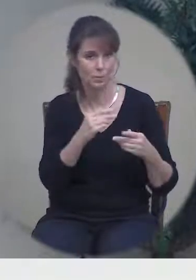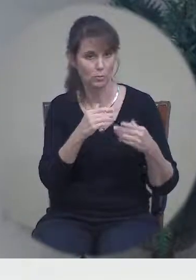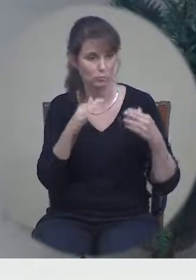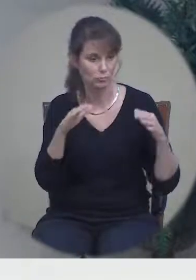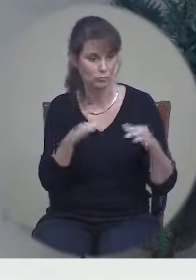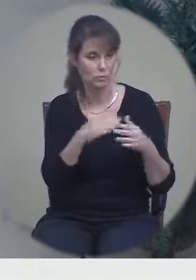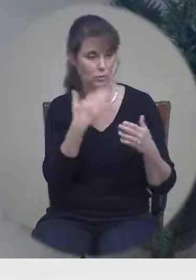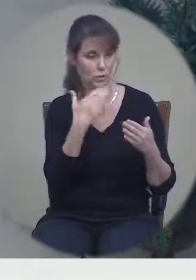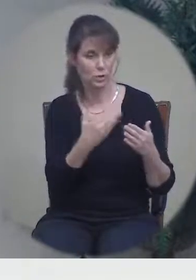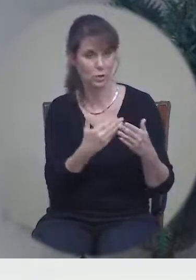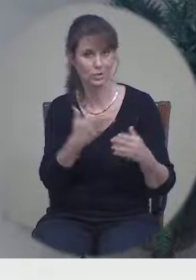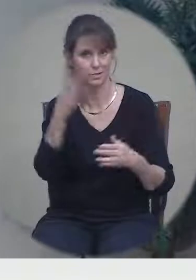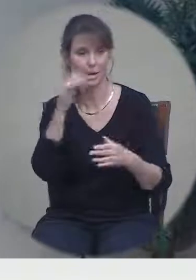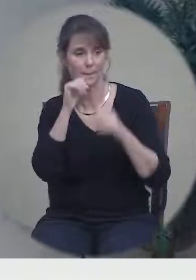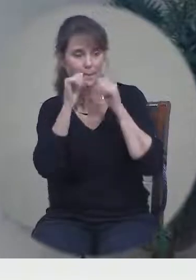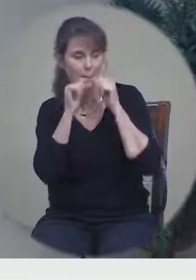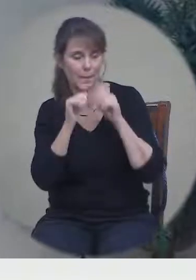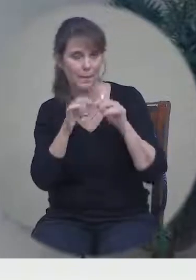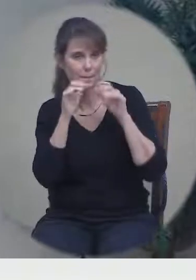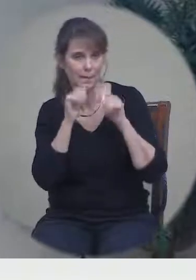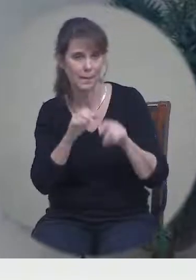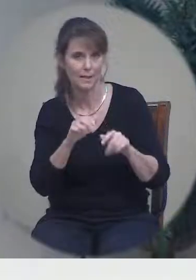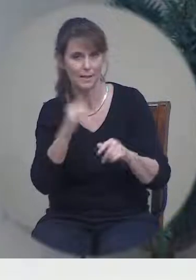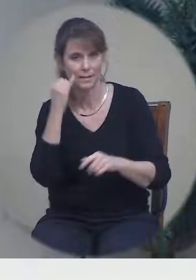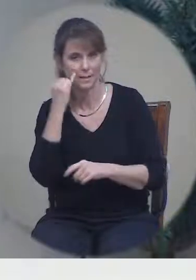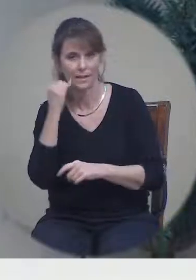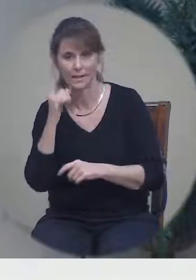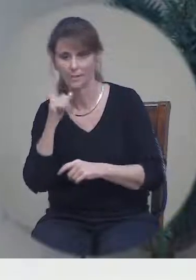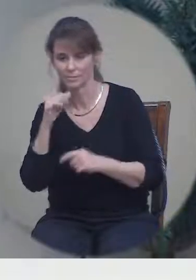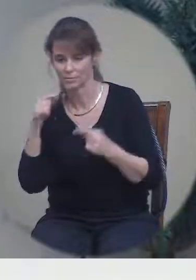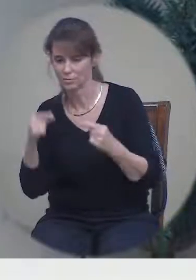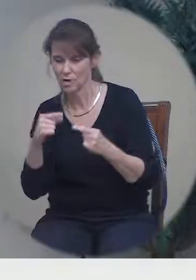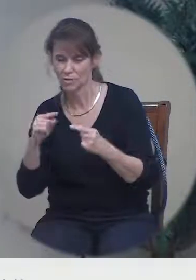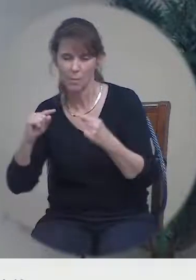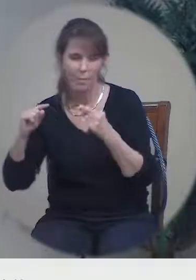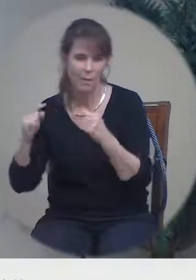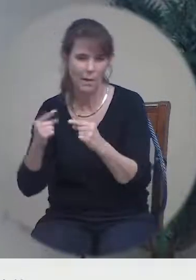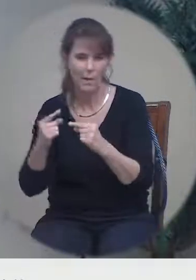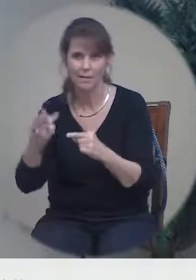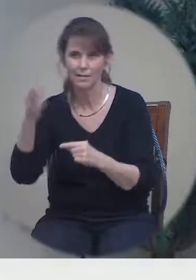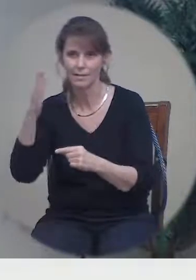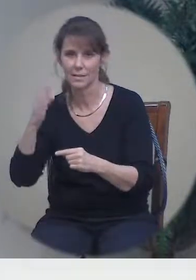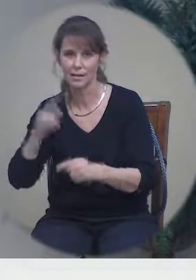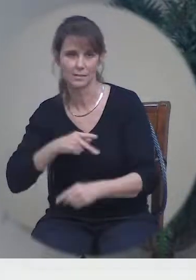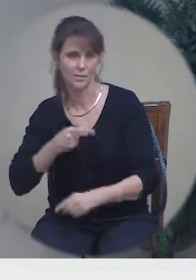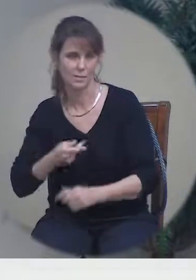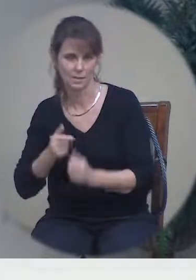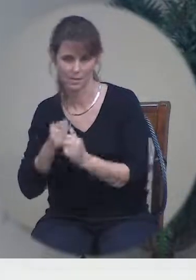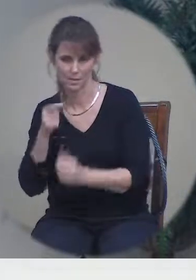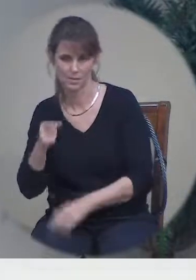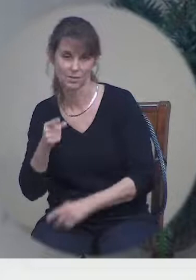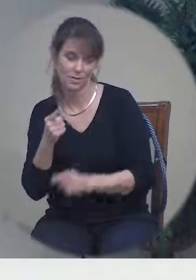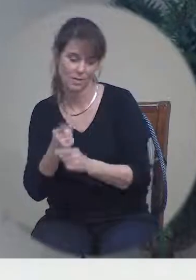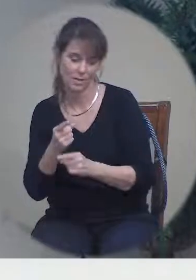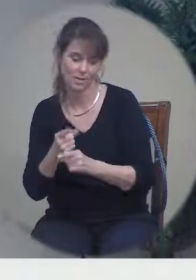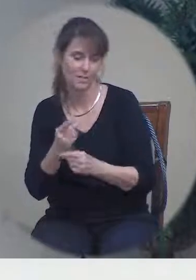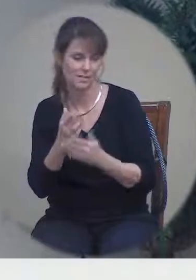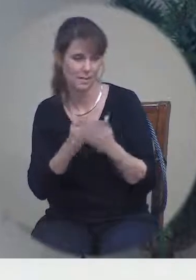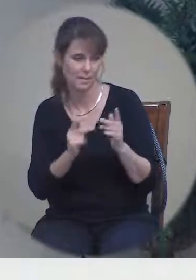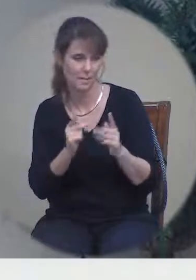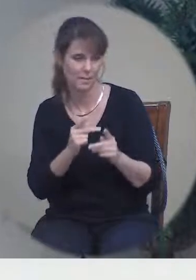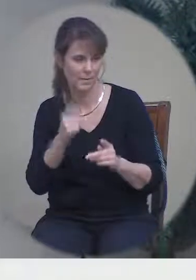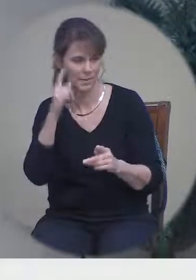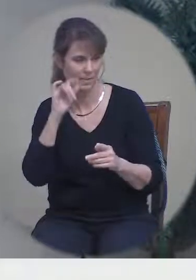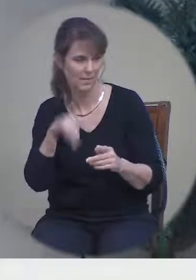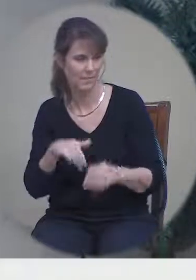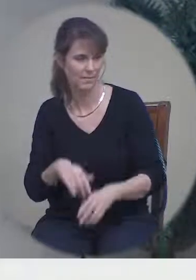the absolute litmus test of your faith. So the bell's getting ready to ring. I'll still get to this one of these days,